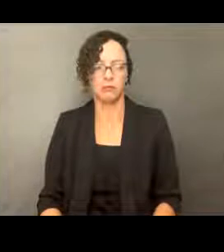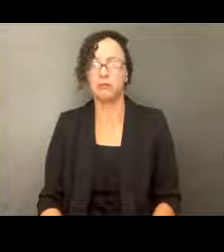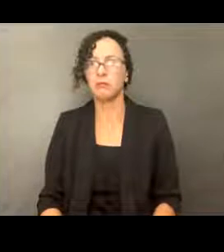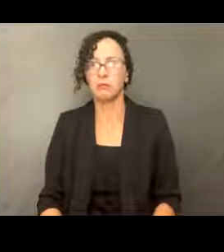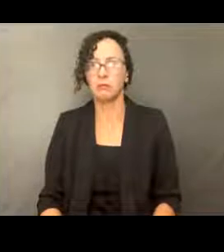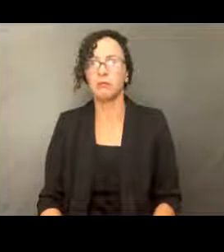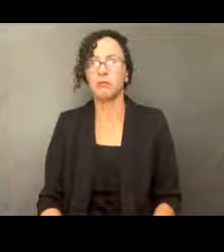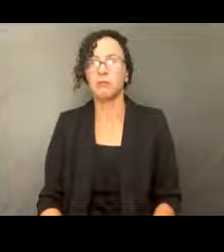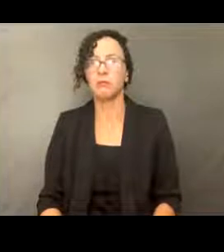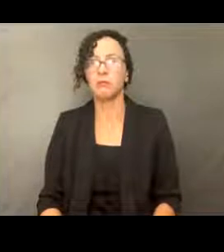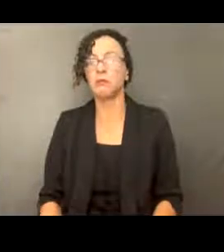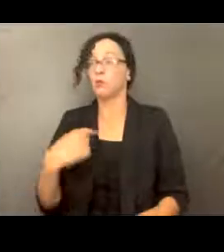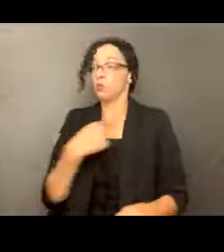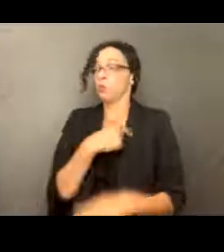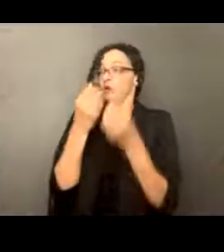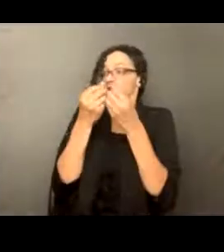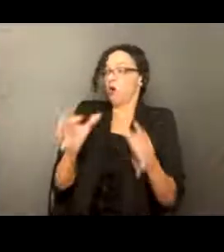Did we lose him?